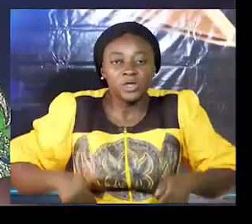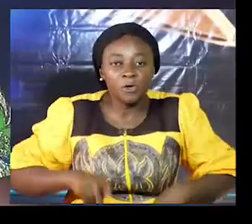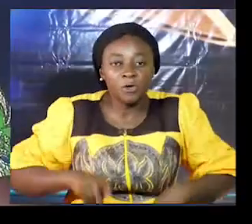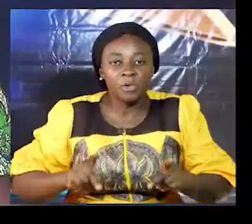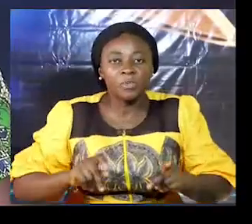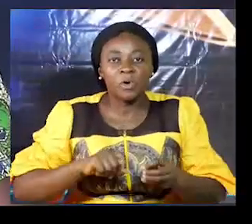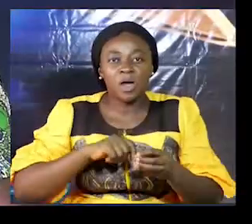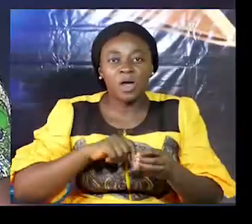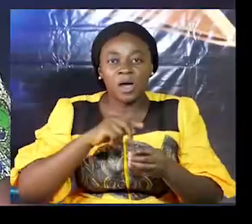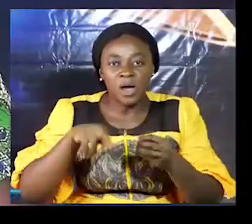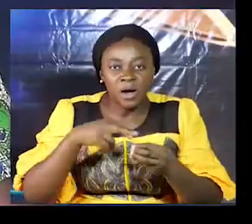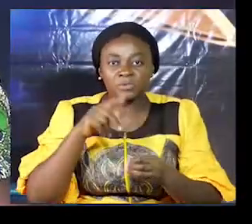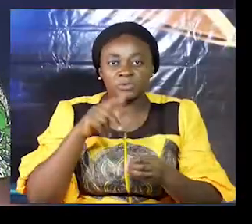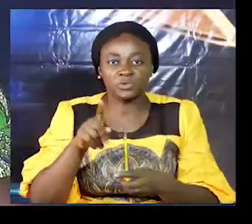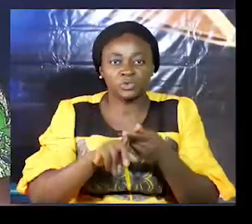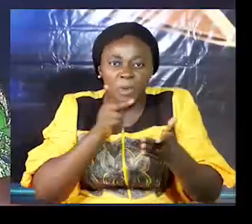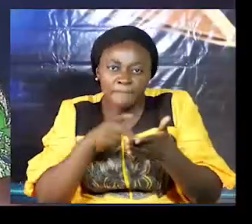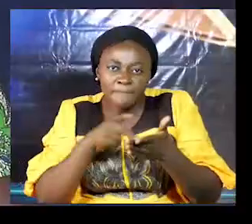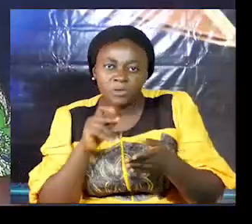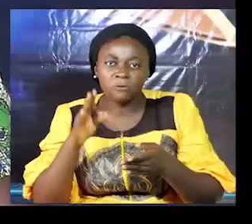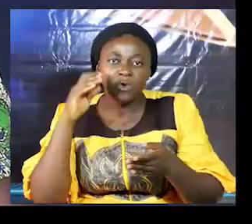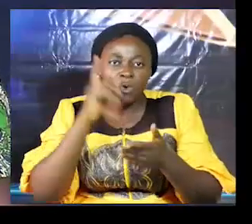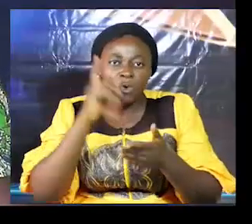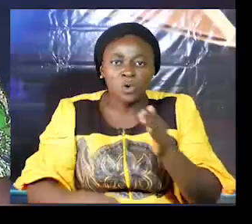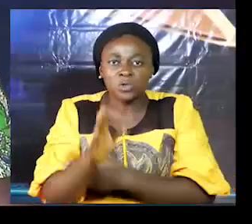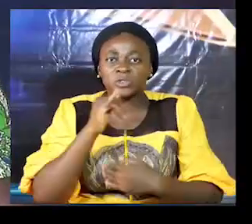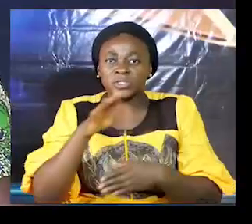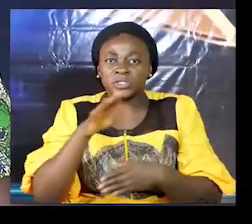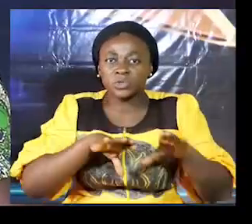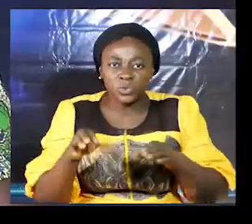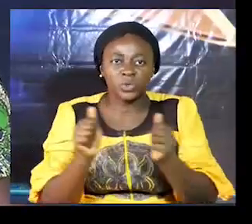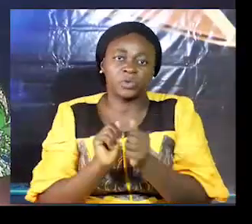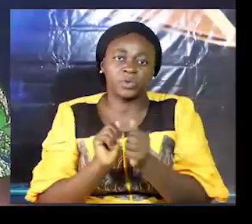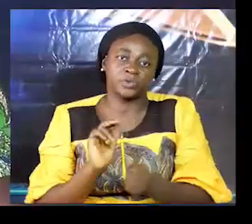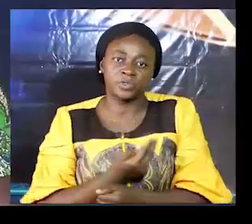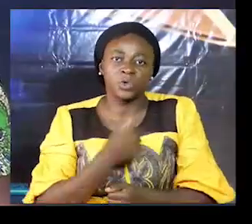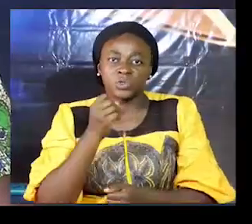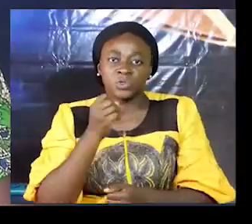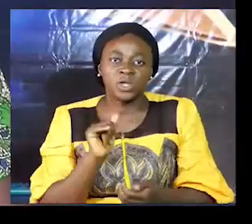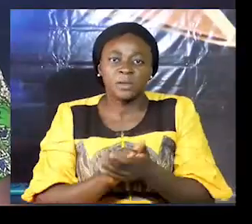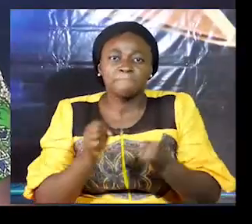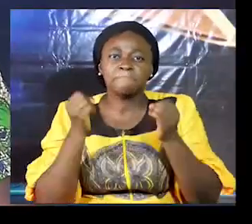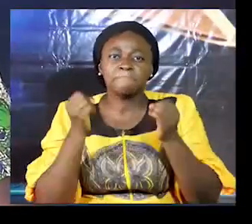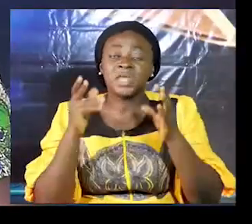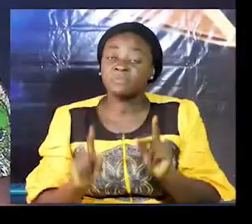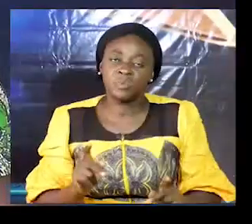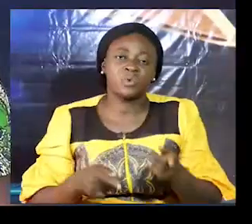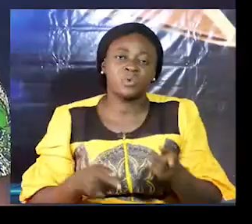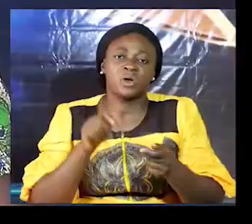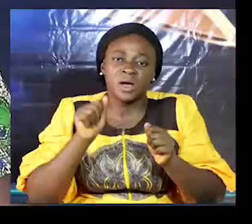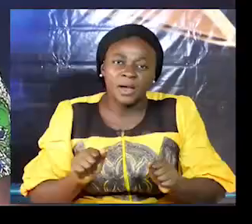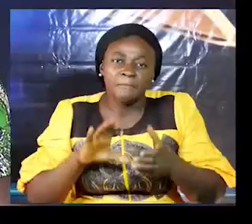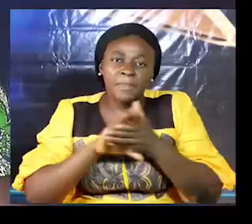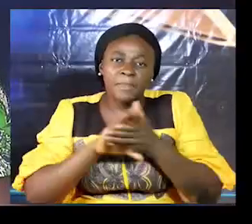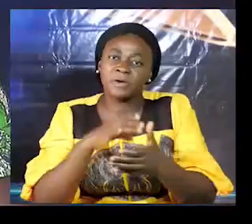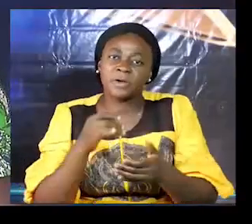schools to be part of what God is doing so that they can actually settle down well in marriage. No matter how anointed you are, if you